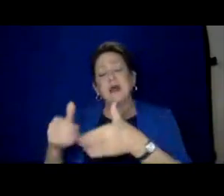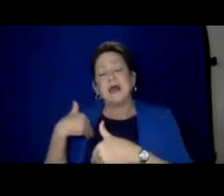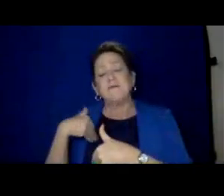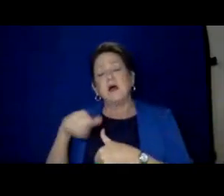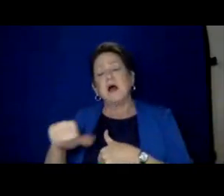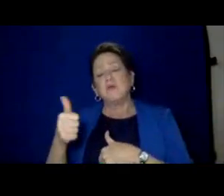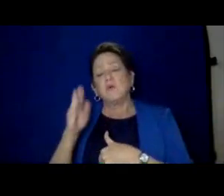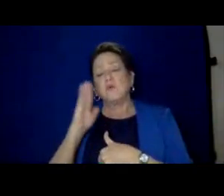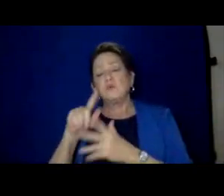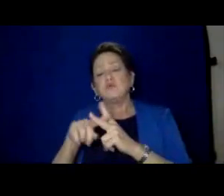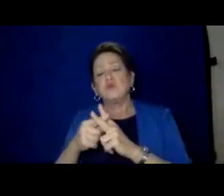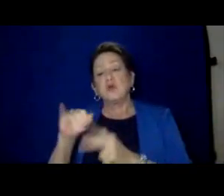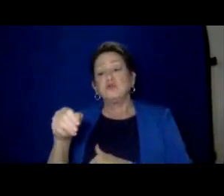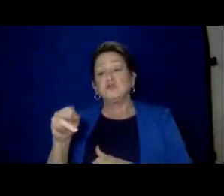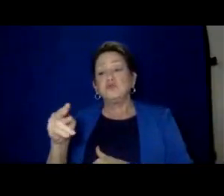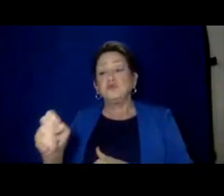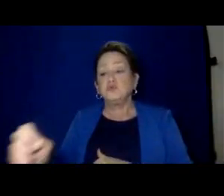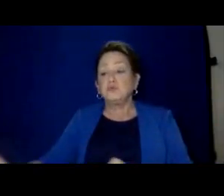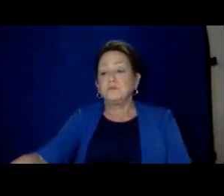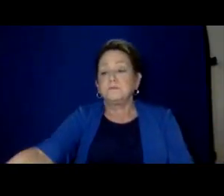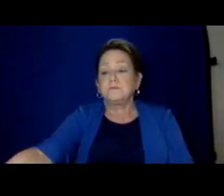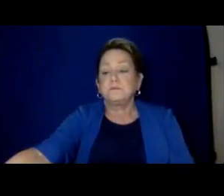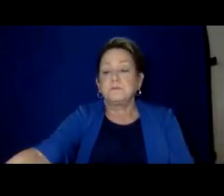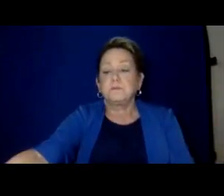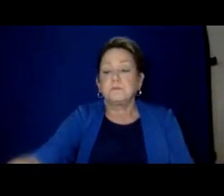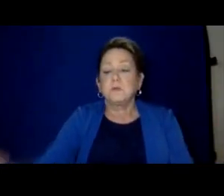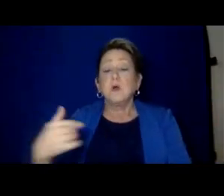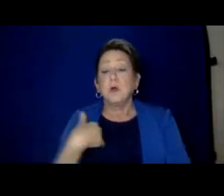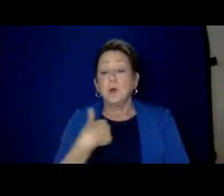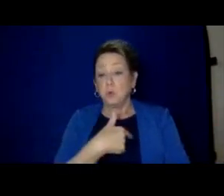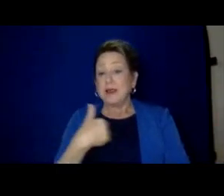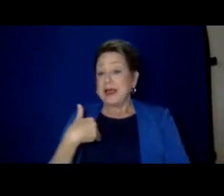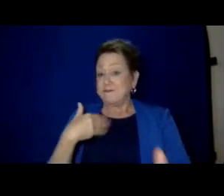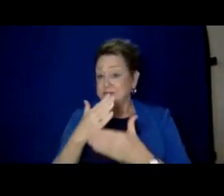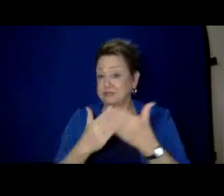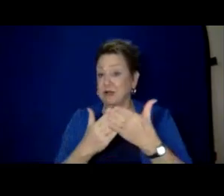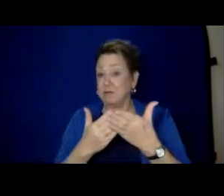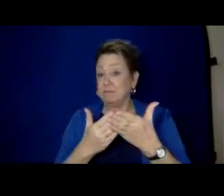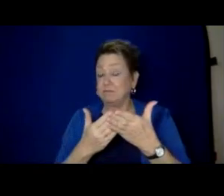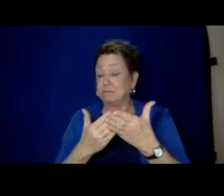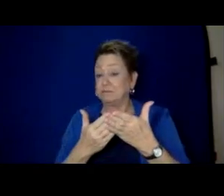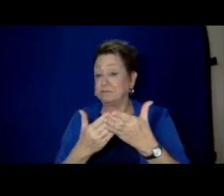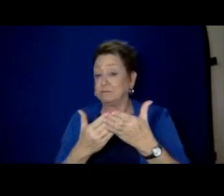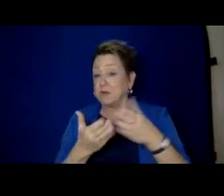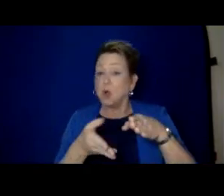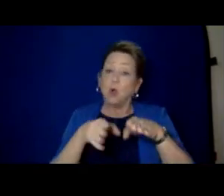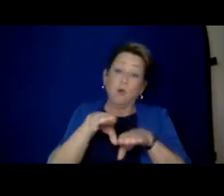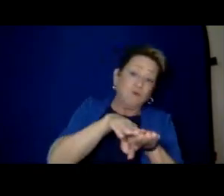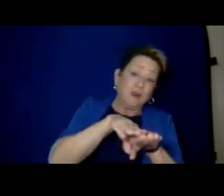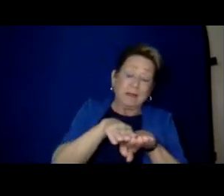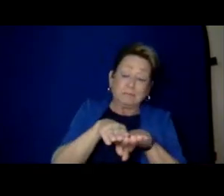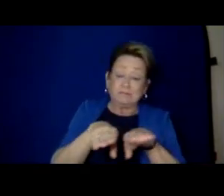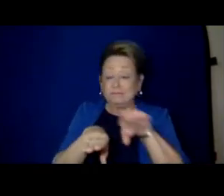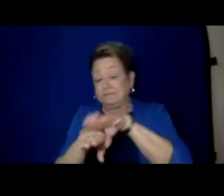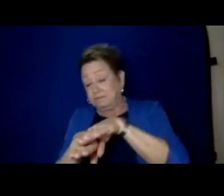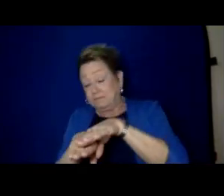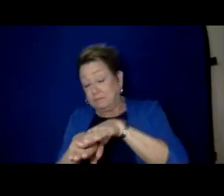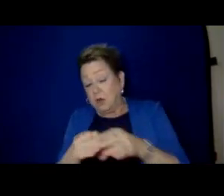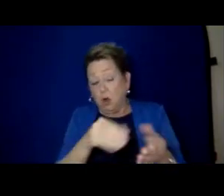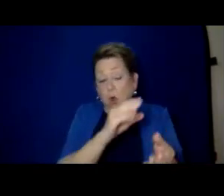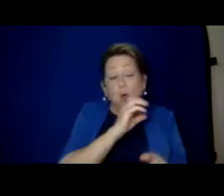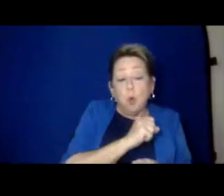in June, and we are finalizing contracts there. And we do have firm overlap between the old contract and the new contract